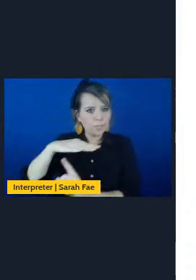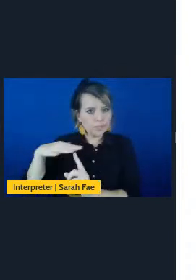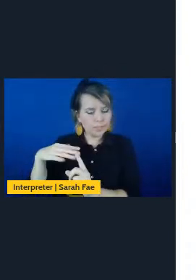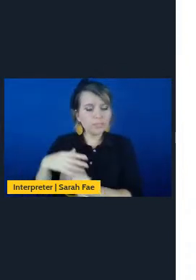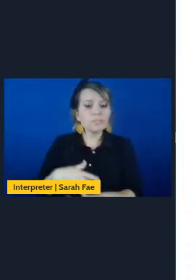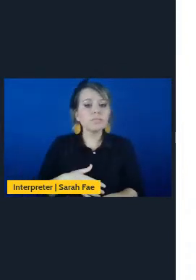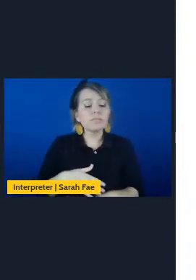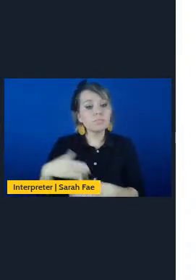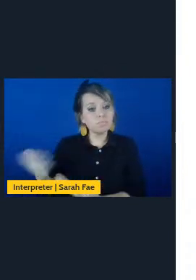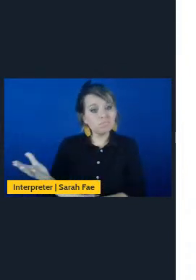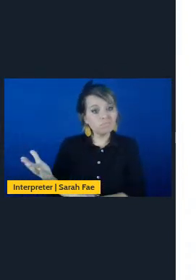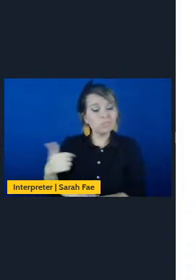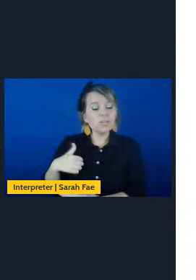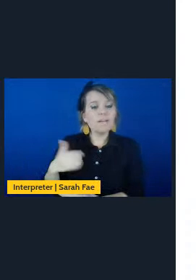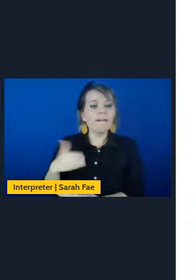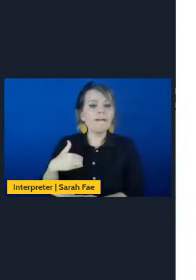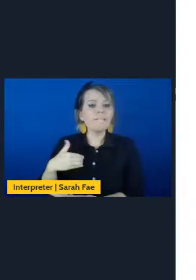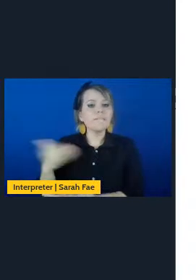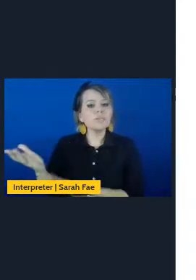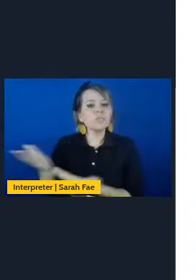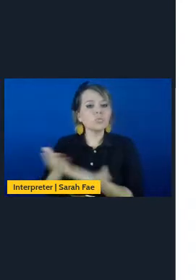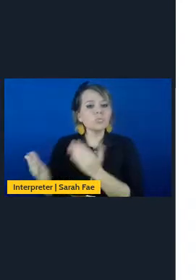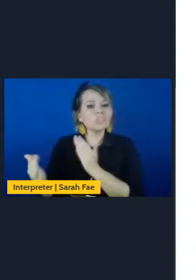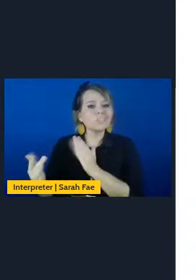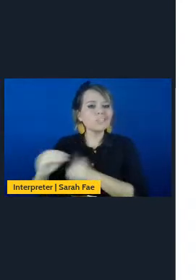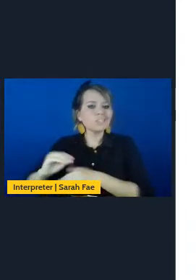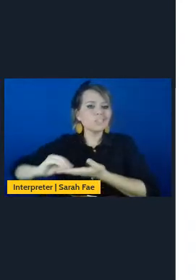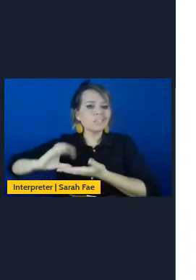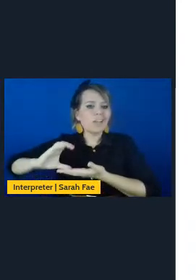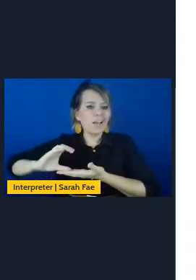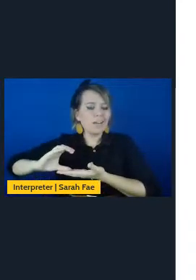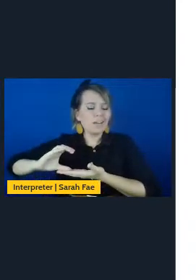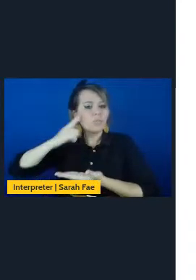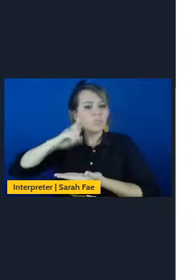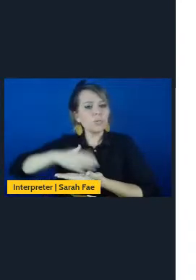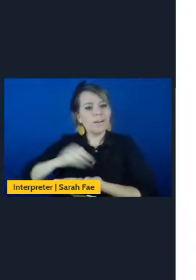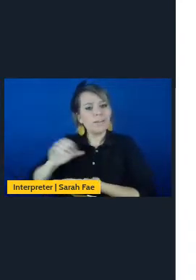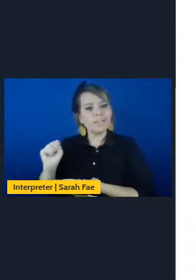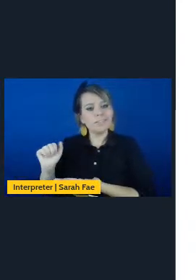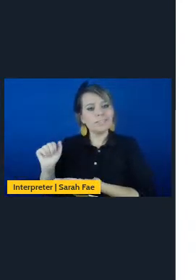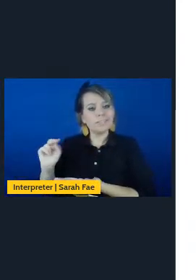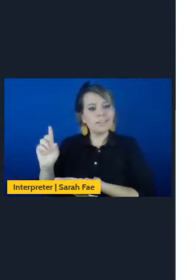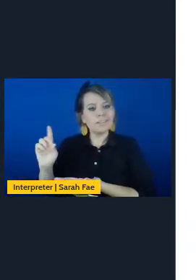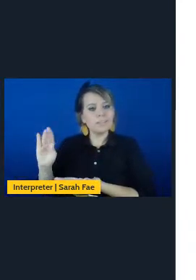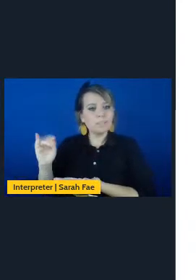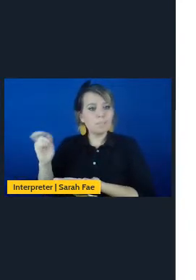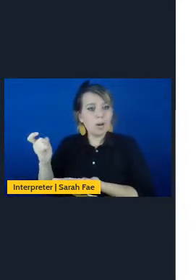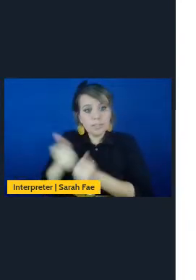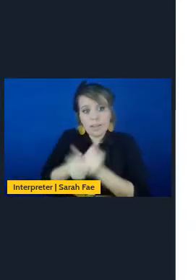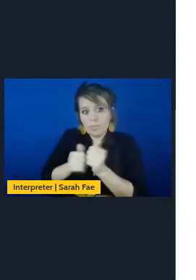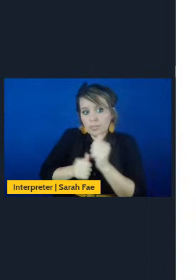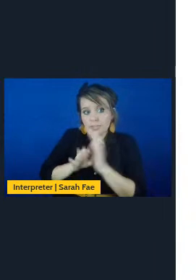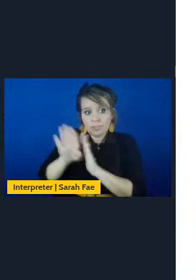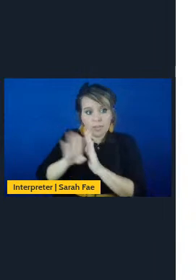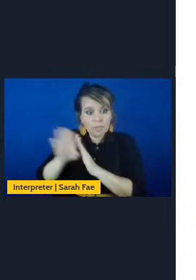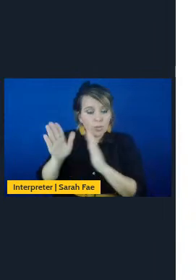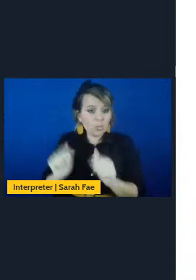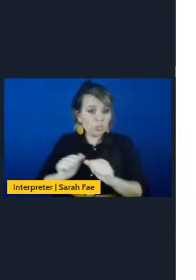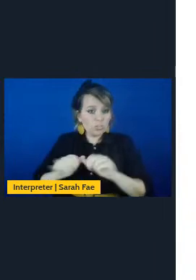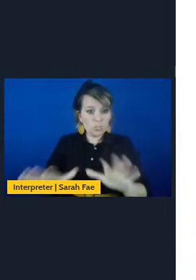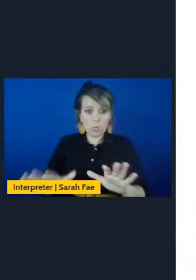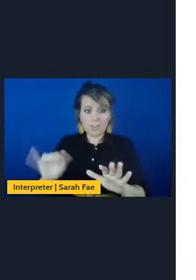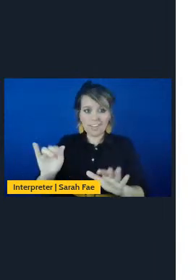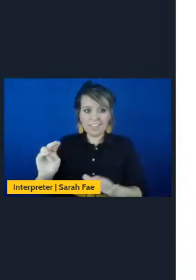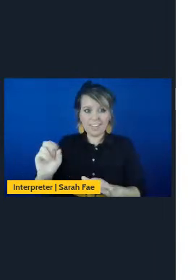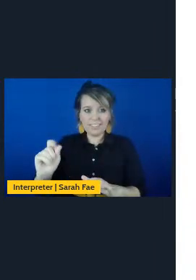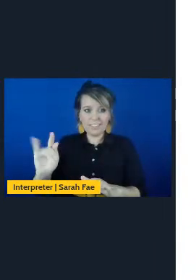have here like a service stack instance for my sandbox environment, such that every developer could deploy an instance of the service